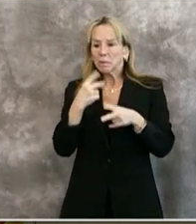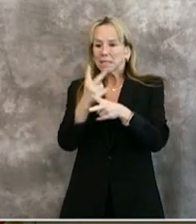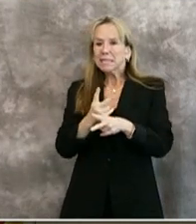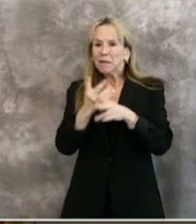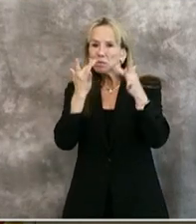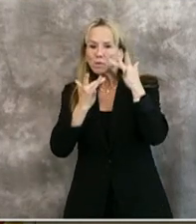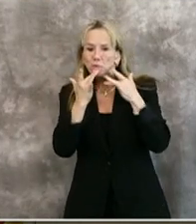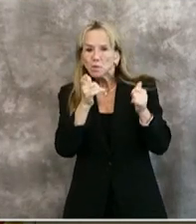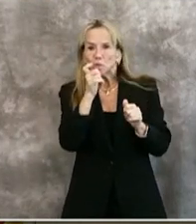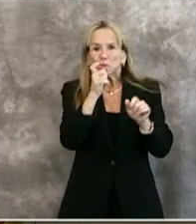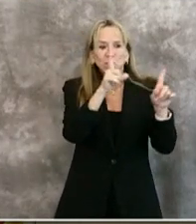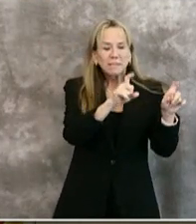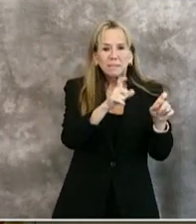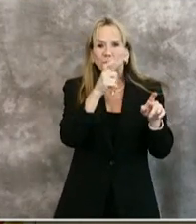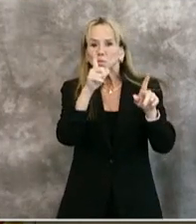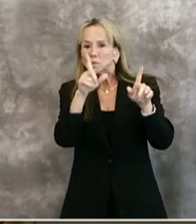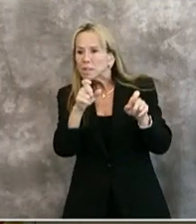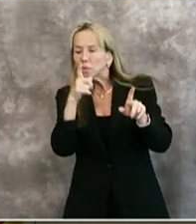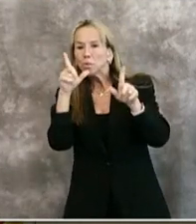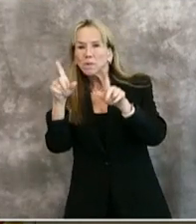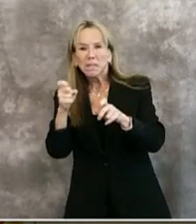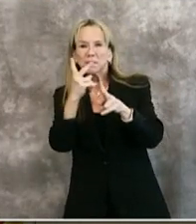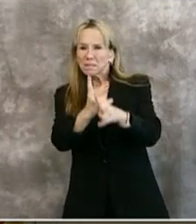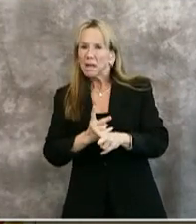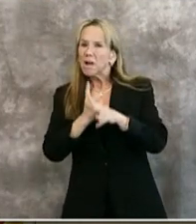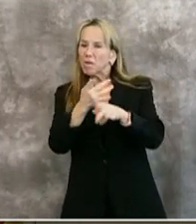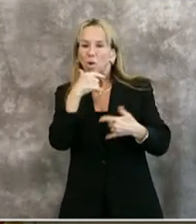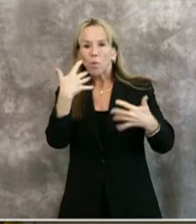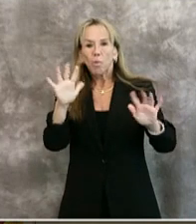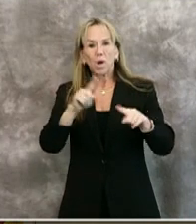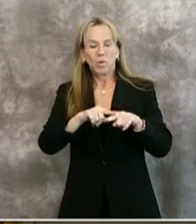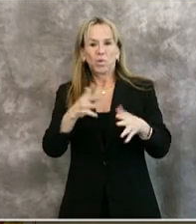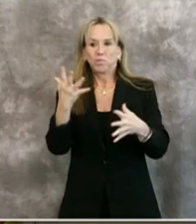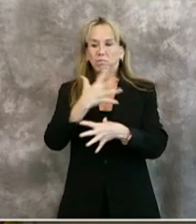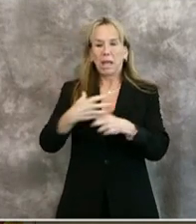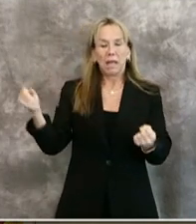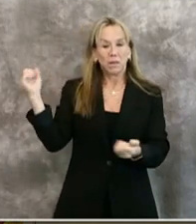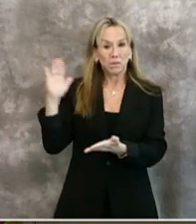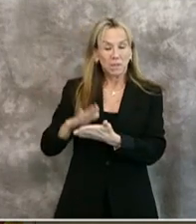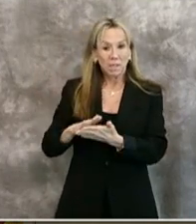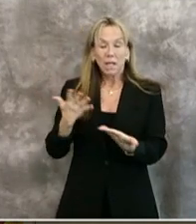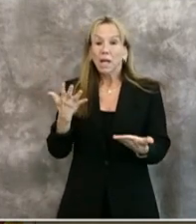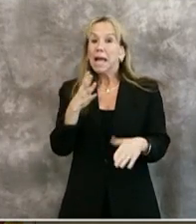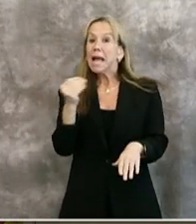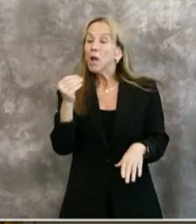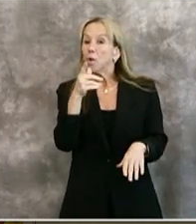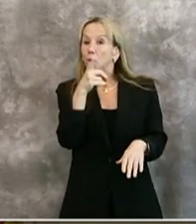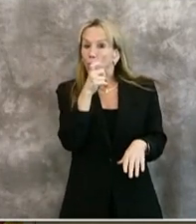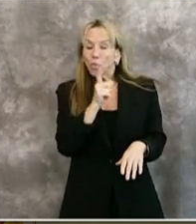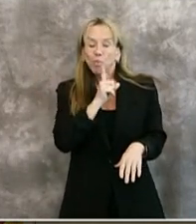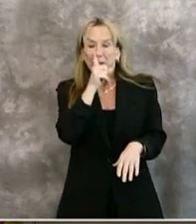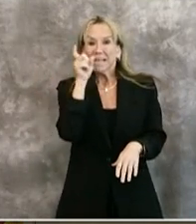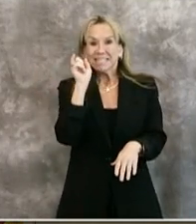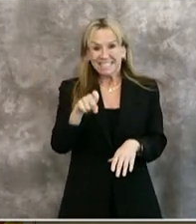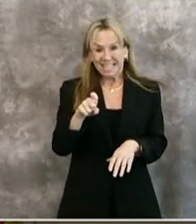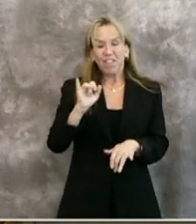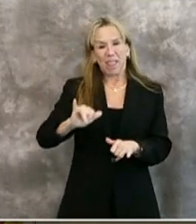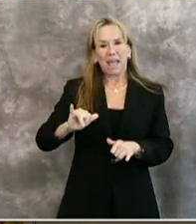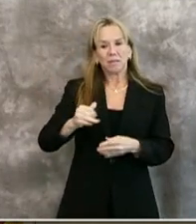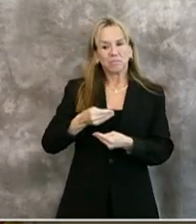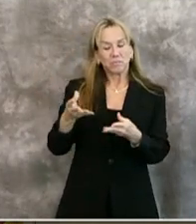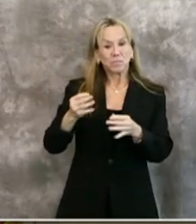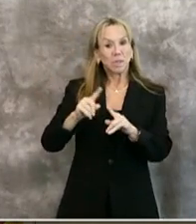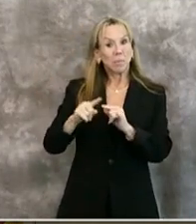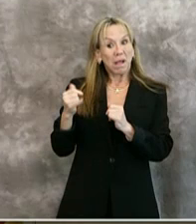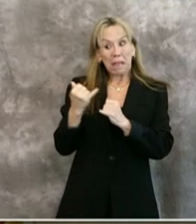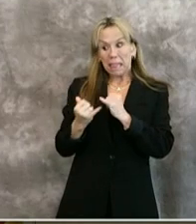careful about not using up all of our tests and limiting it to the people who really needed them. Over the past several